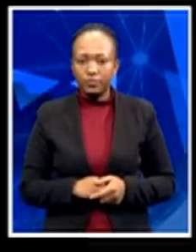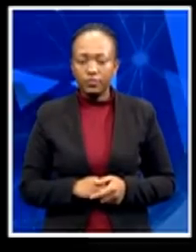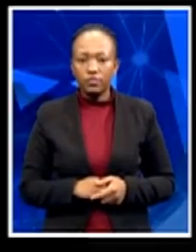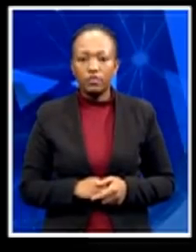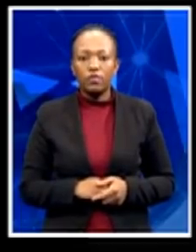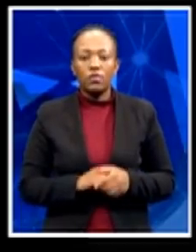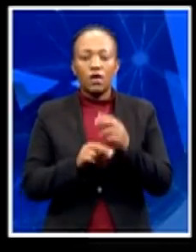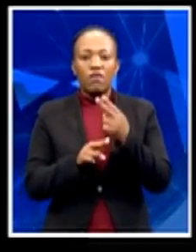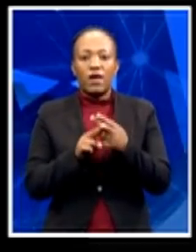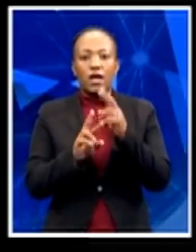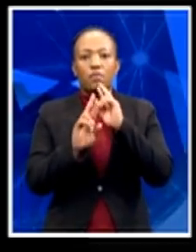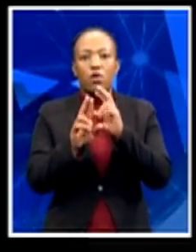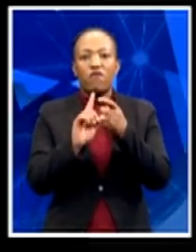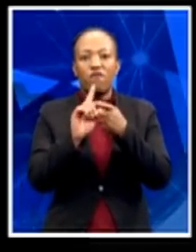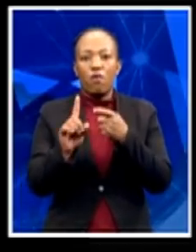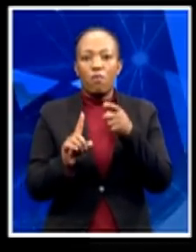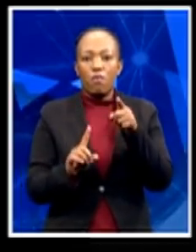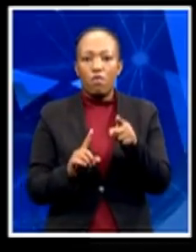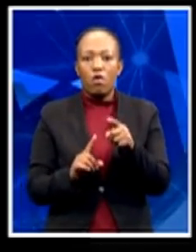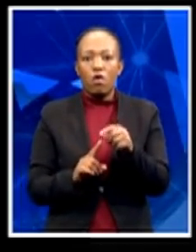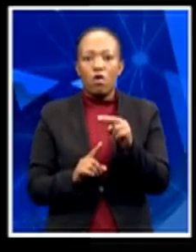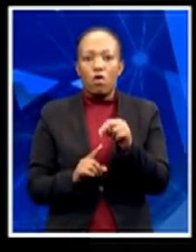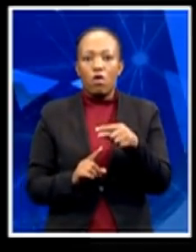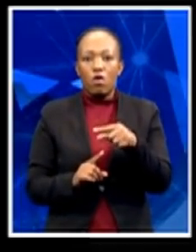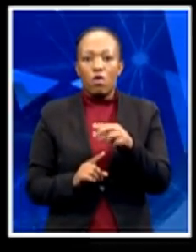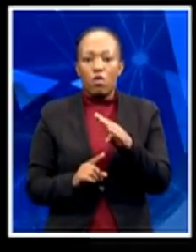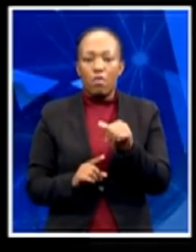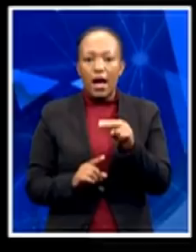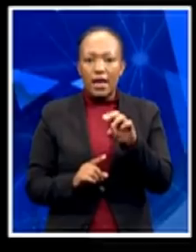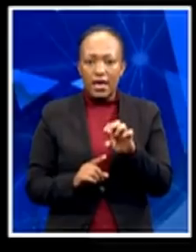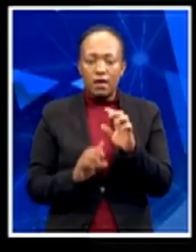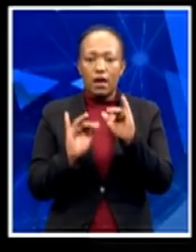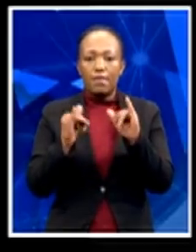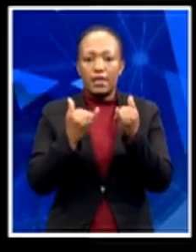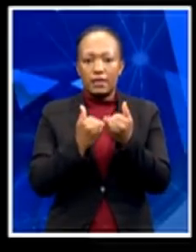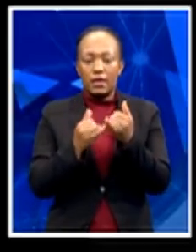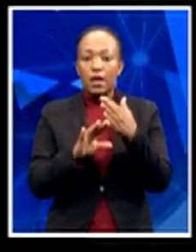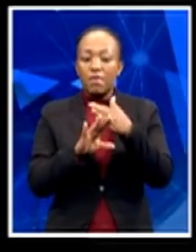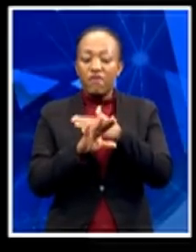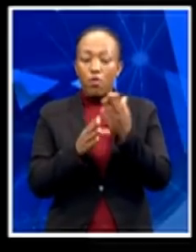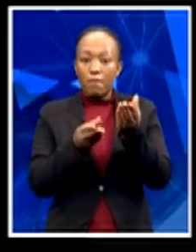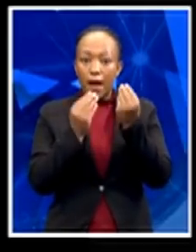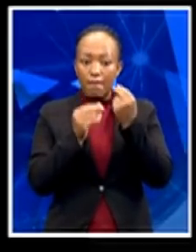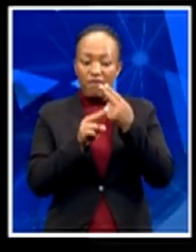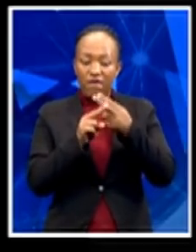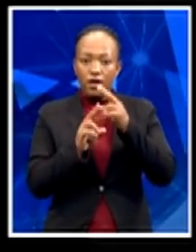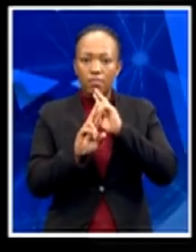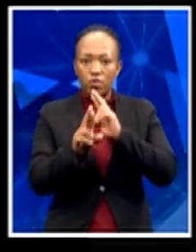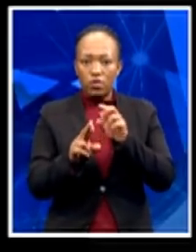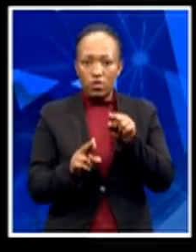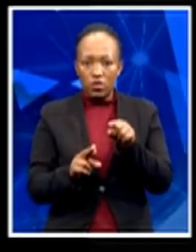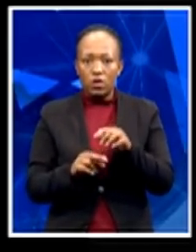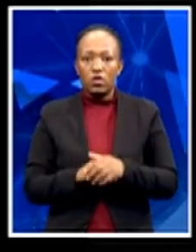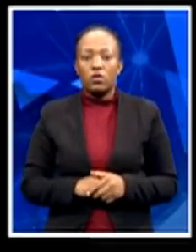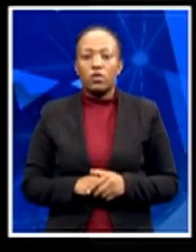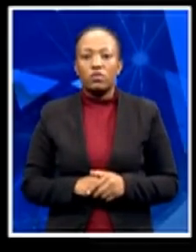Ngubane company. But before we received the final report, sometime in February, the DG